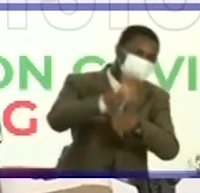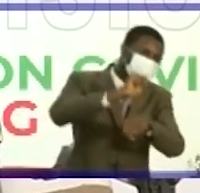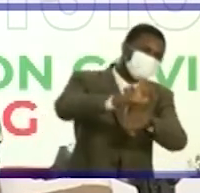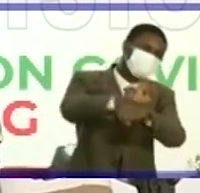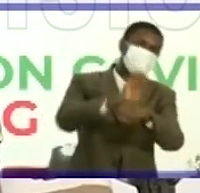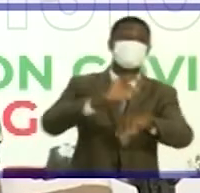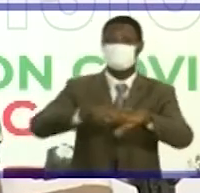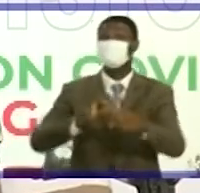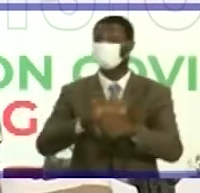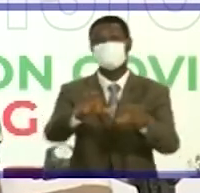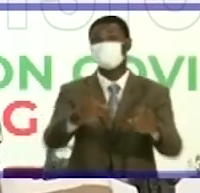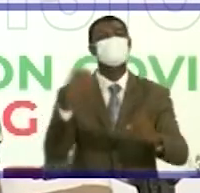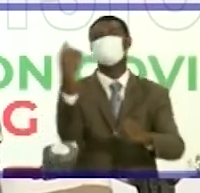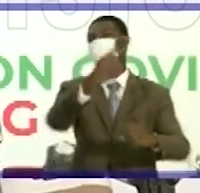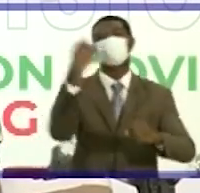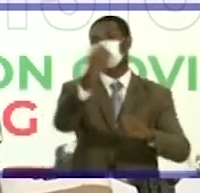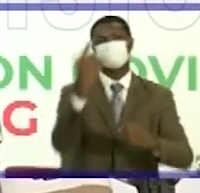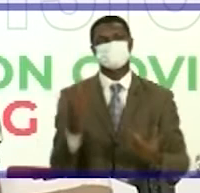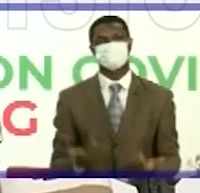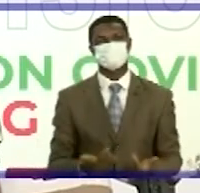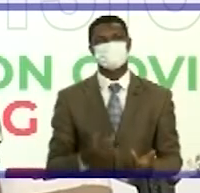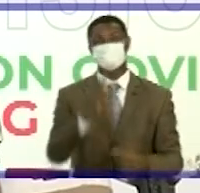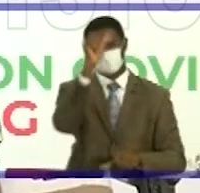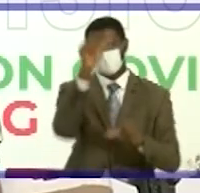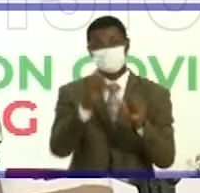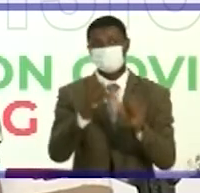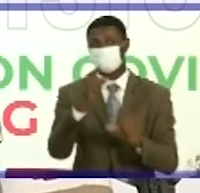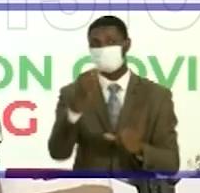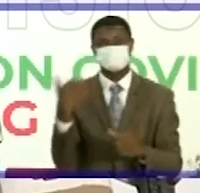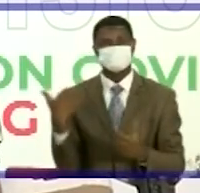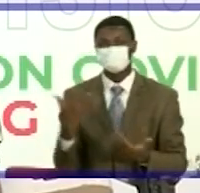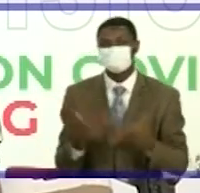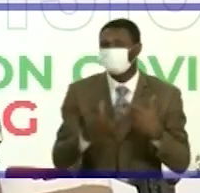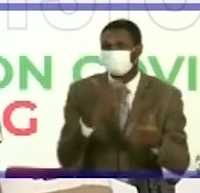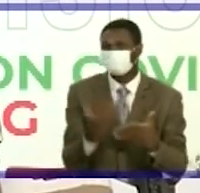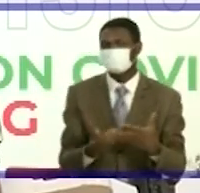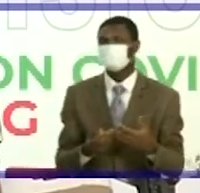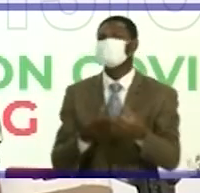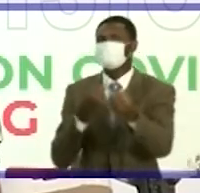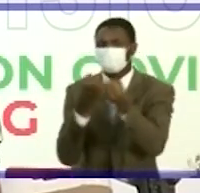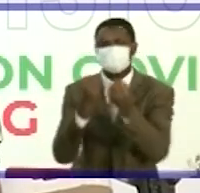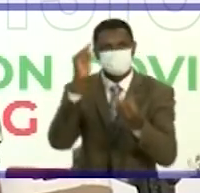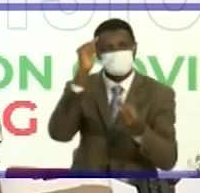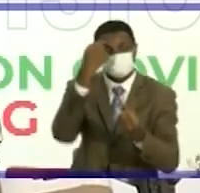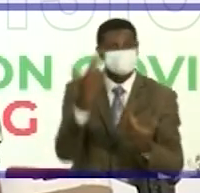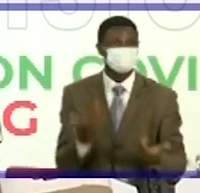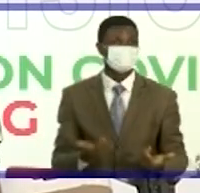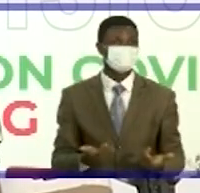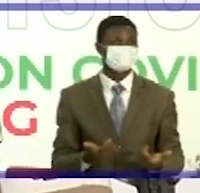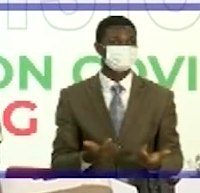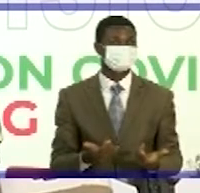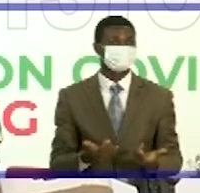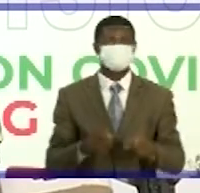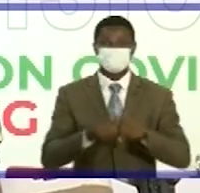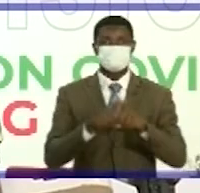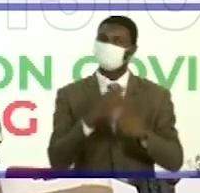this COVID-19 task force. And you remember, he's the anchor of this government and the secretary, the governor of the federation. Also,